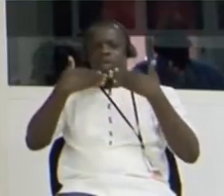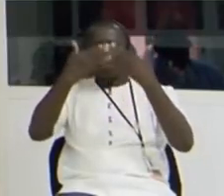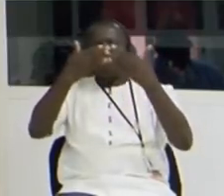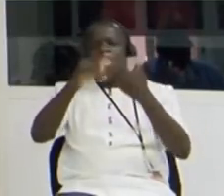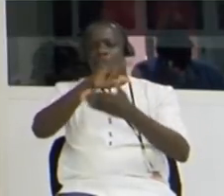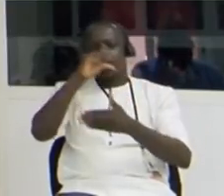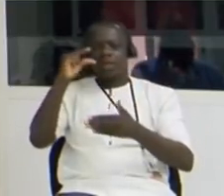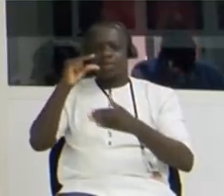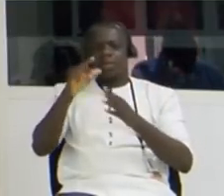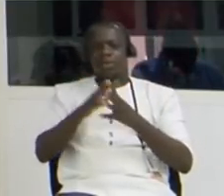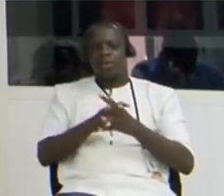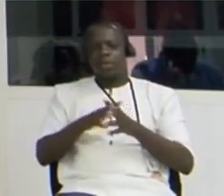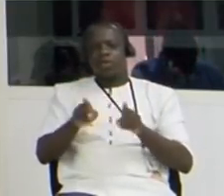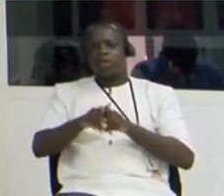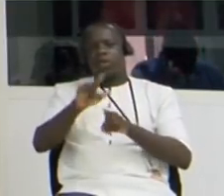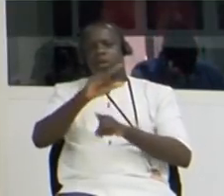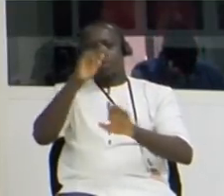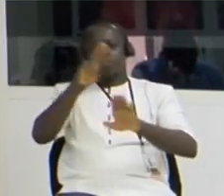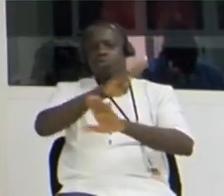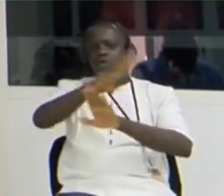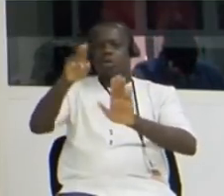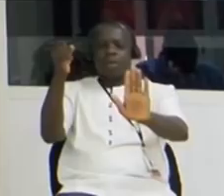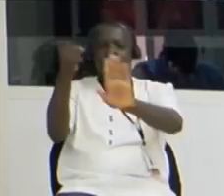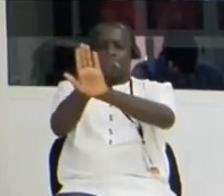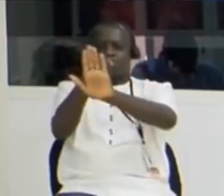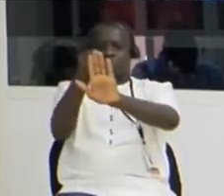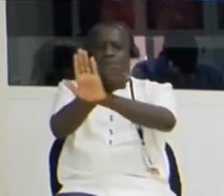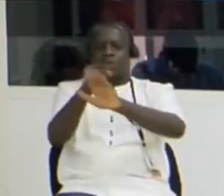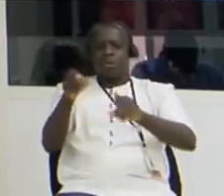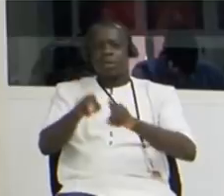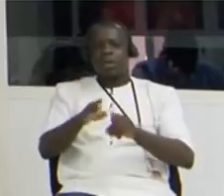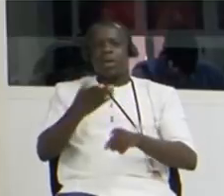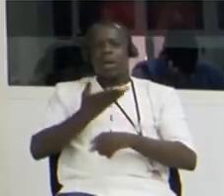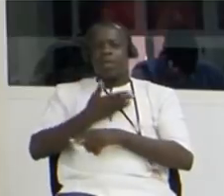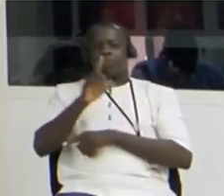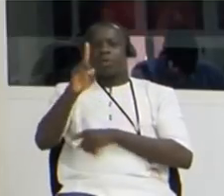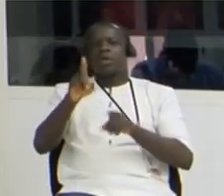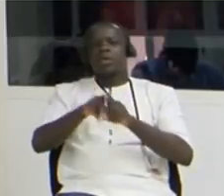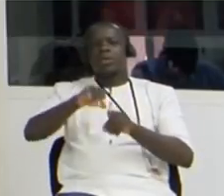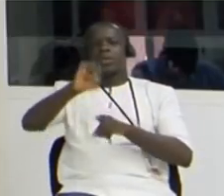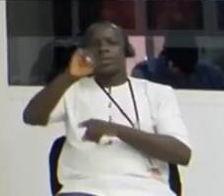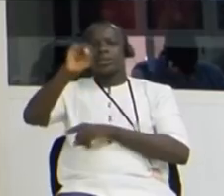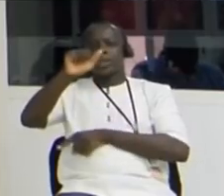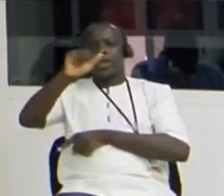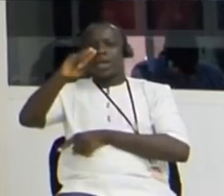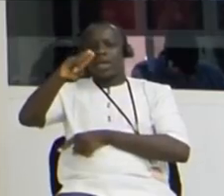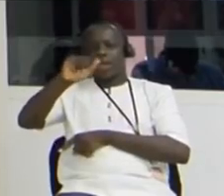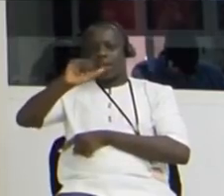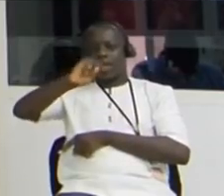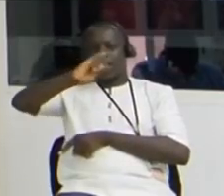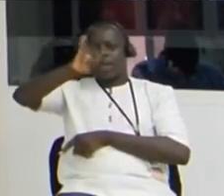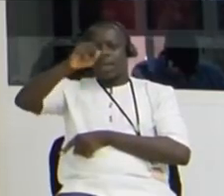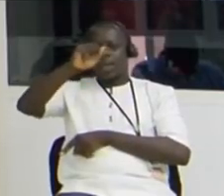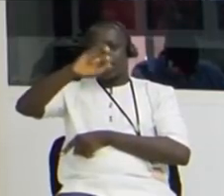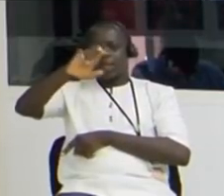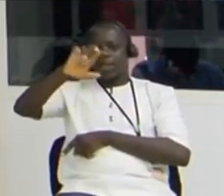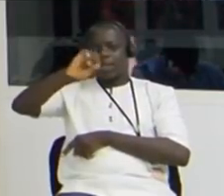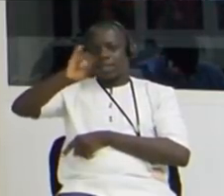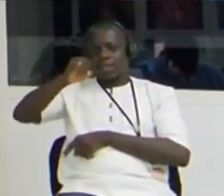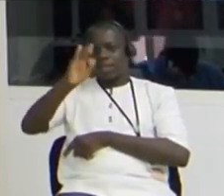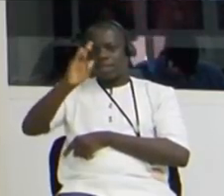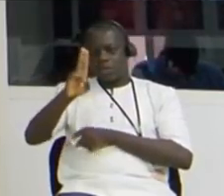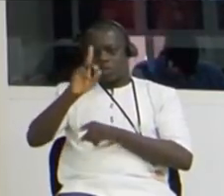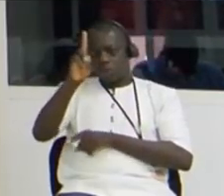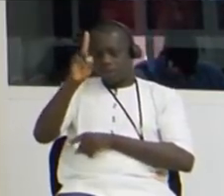Their names are not protected. Yeah, yes. But you have one, Sana Jarju once called me, and then I